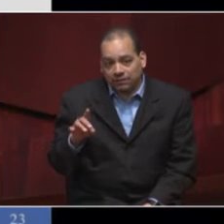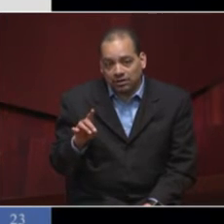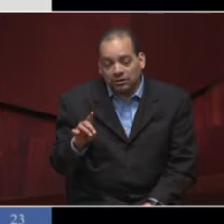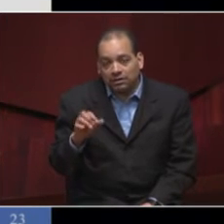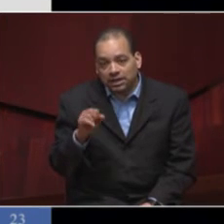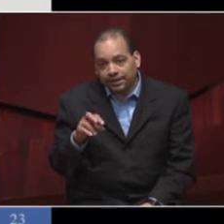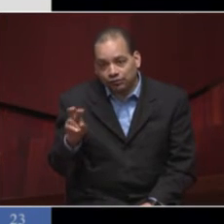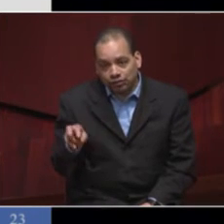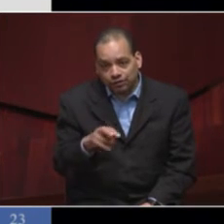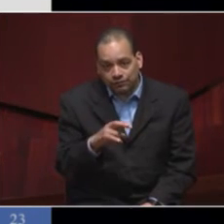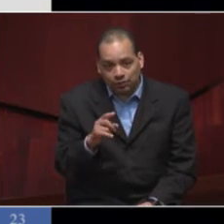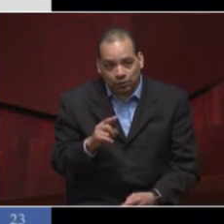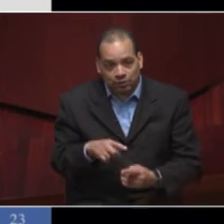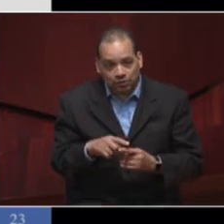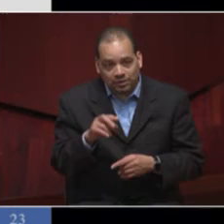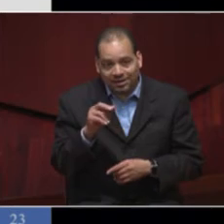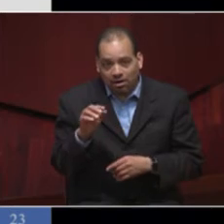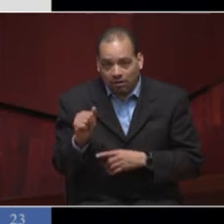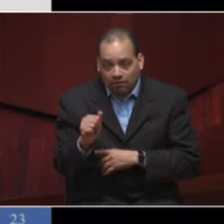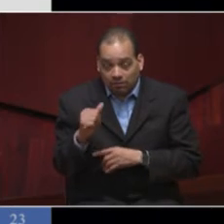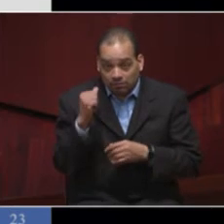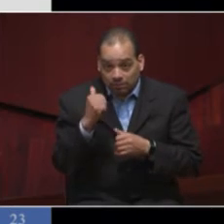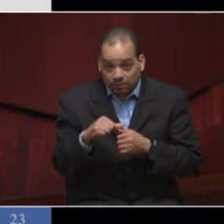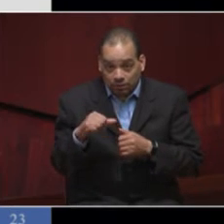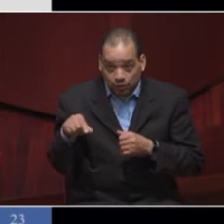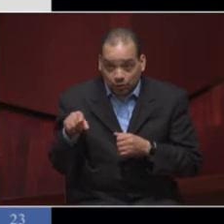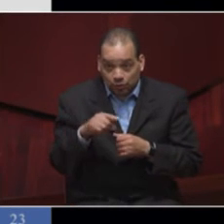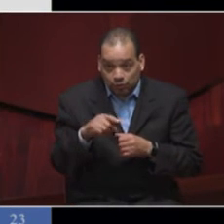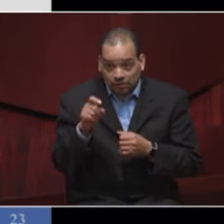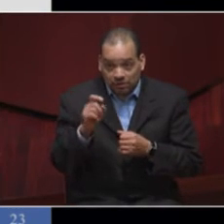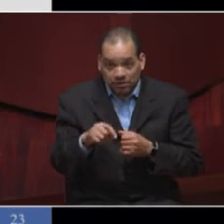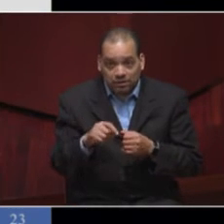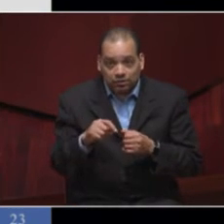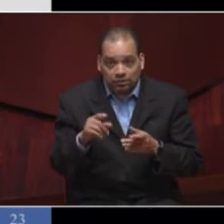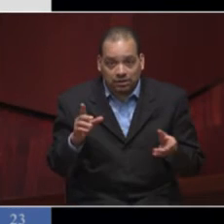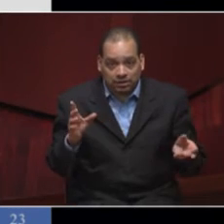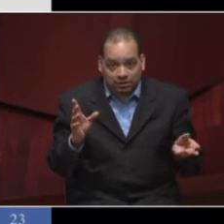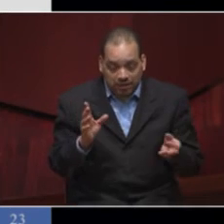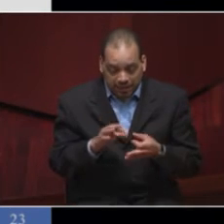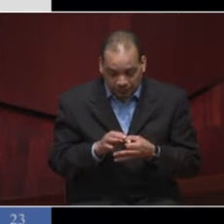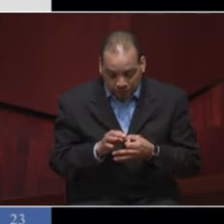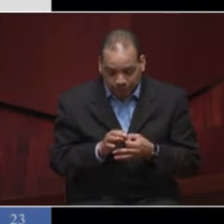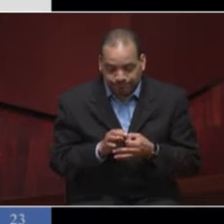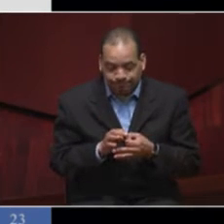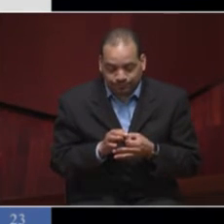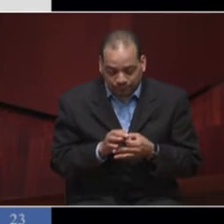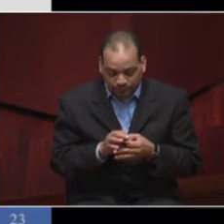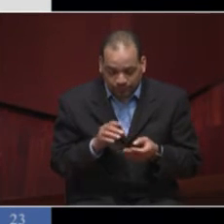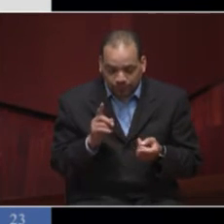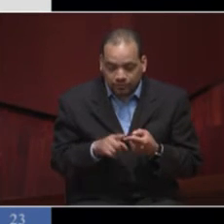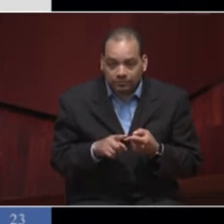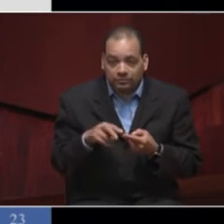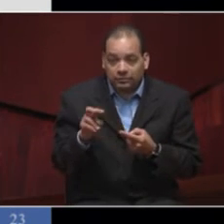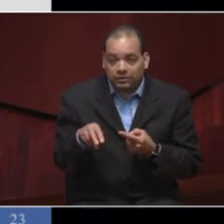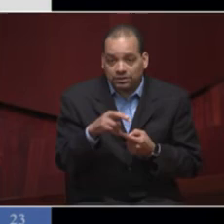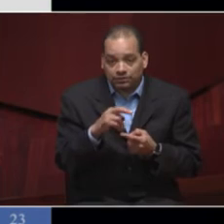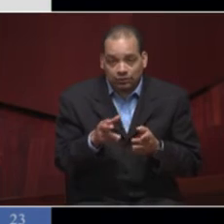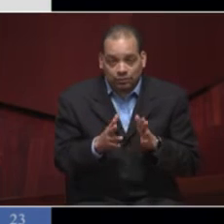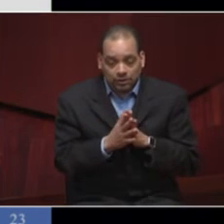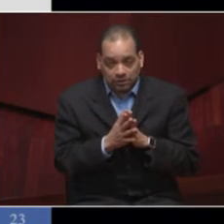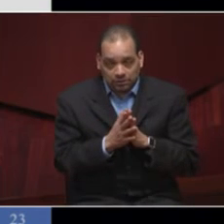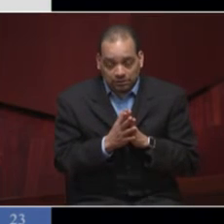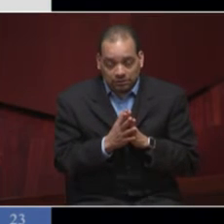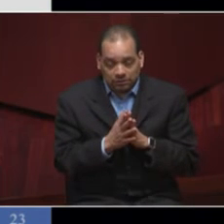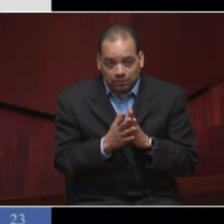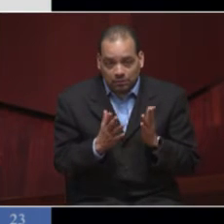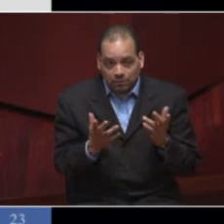Archives. Remember that you must attach to your transfer request